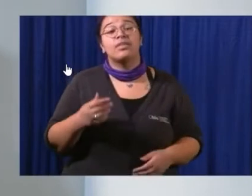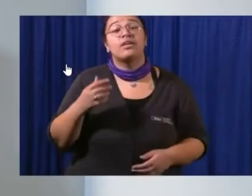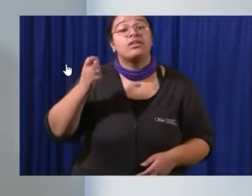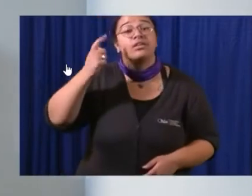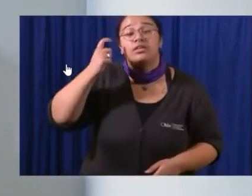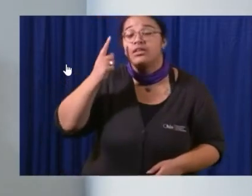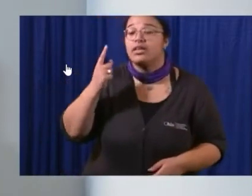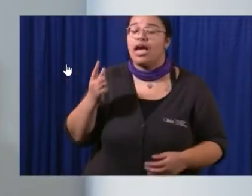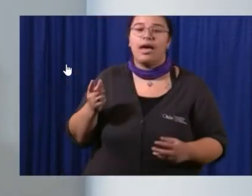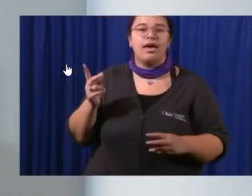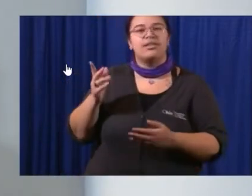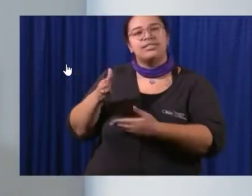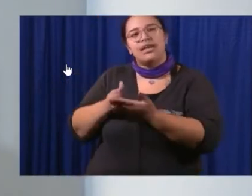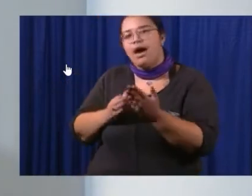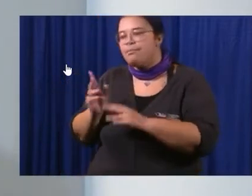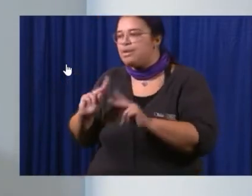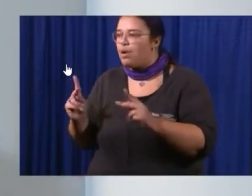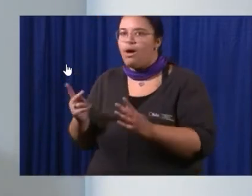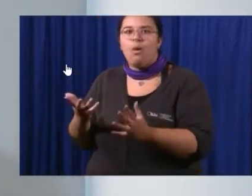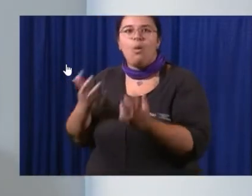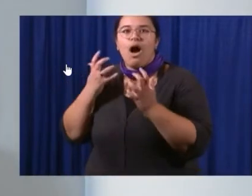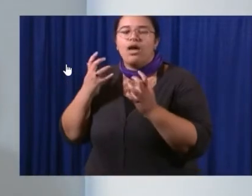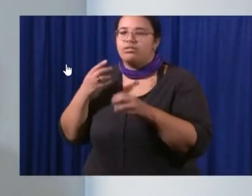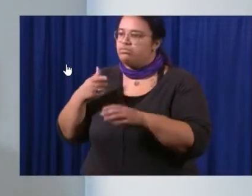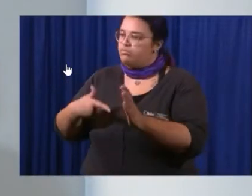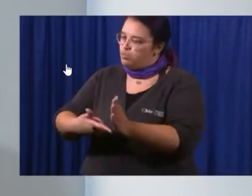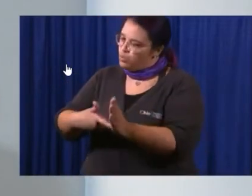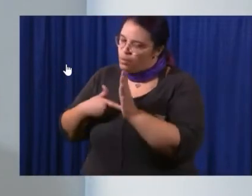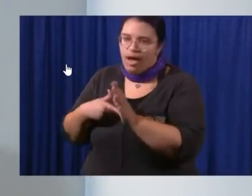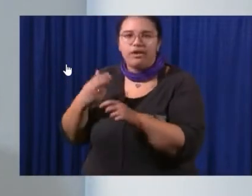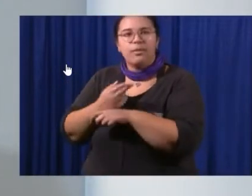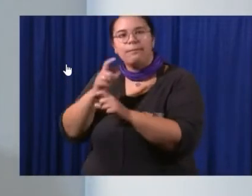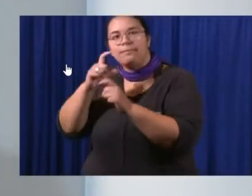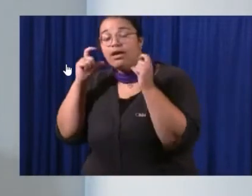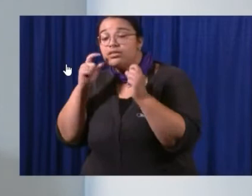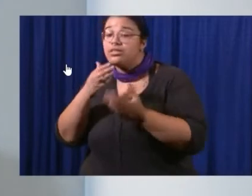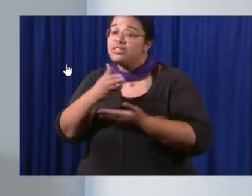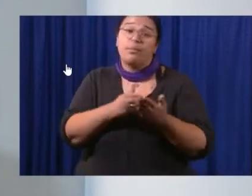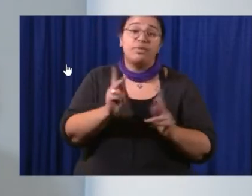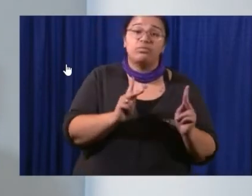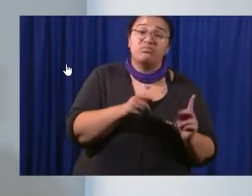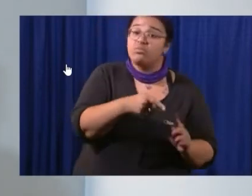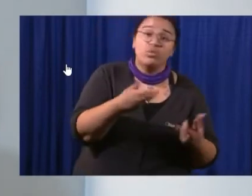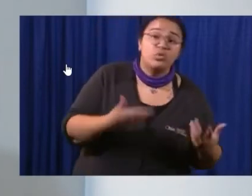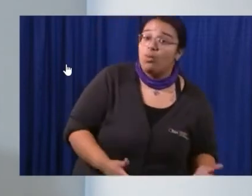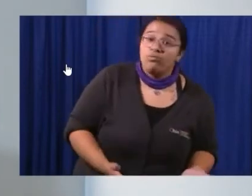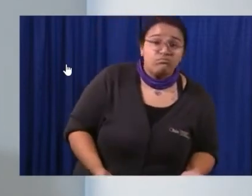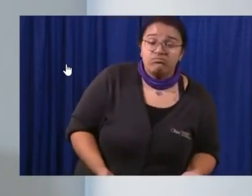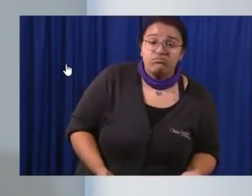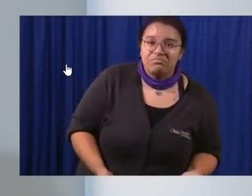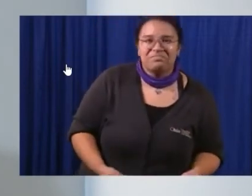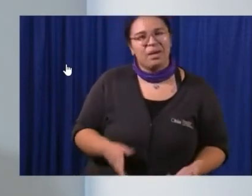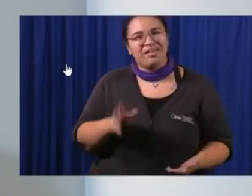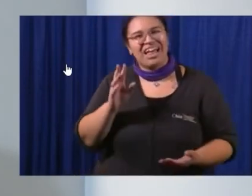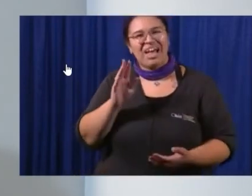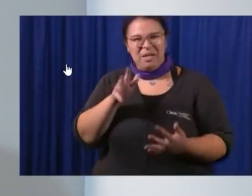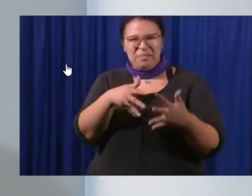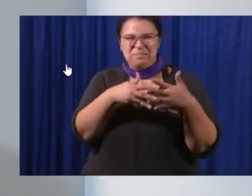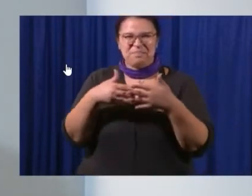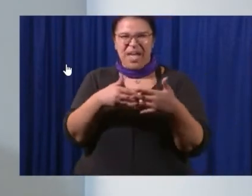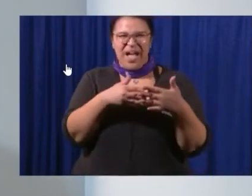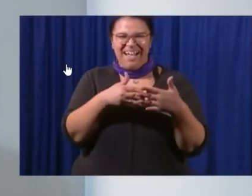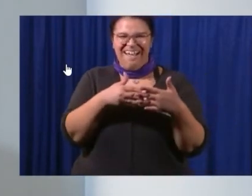want masks and mandates. Some people want less masks and mandates. That's the greatness of America. We're having that debate. Now